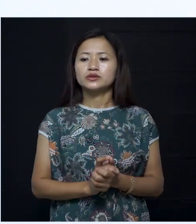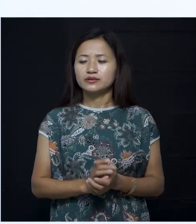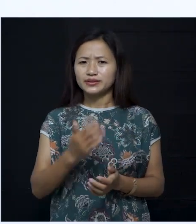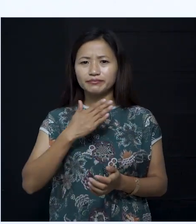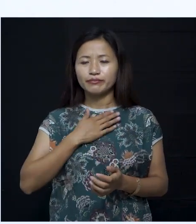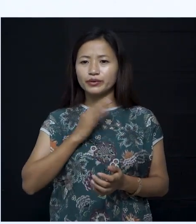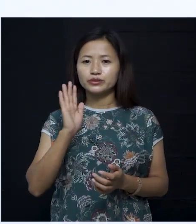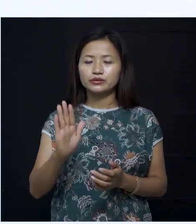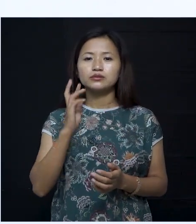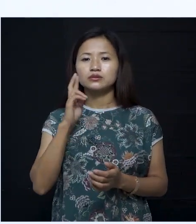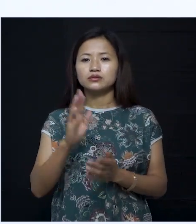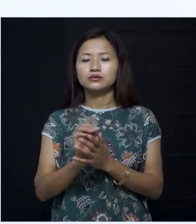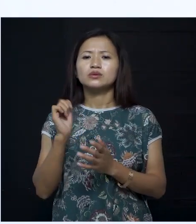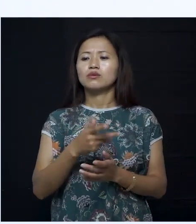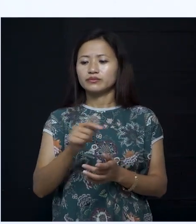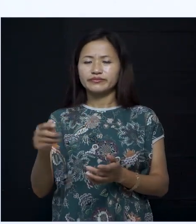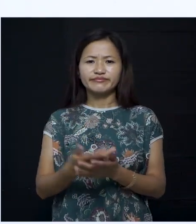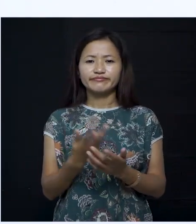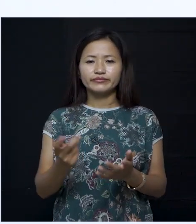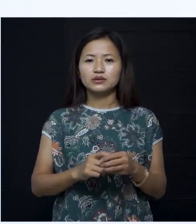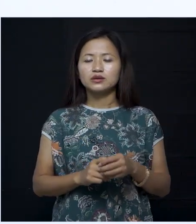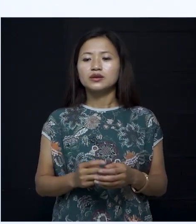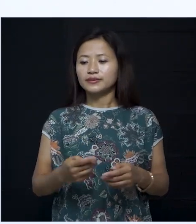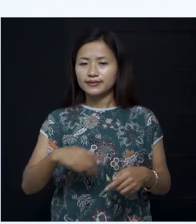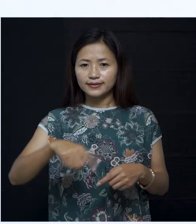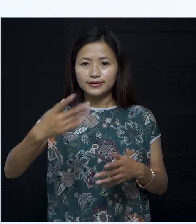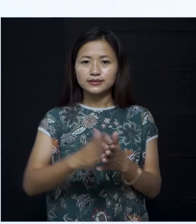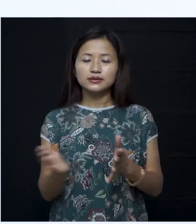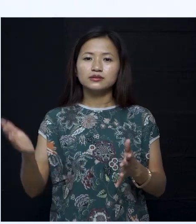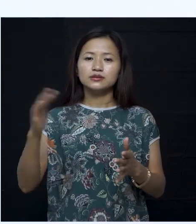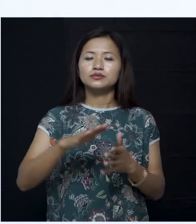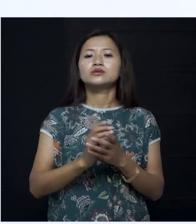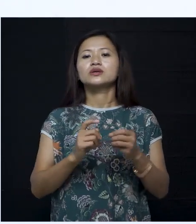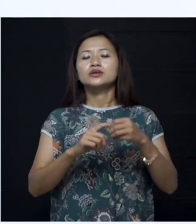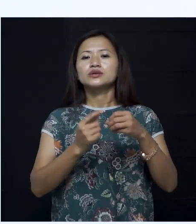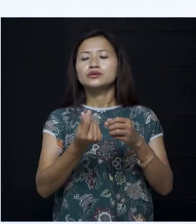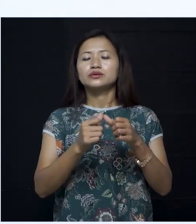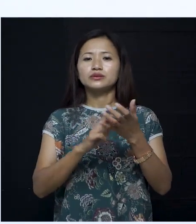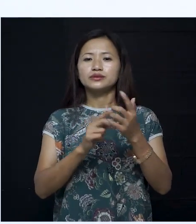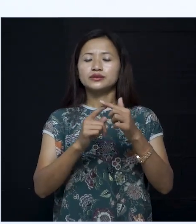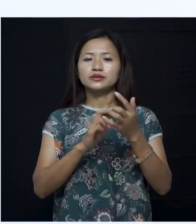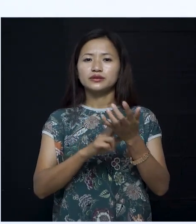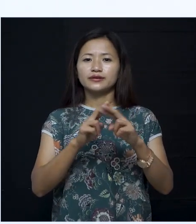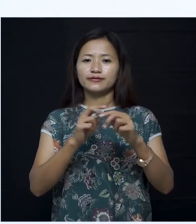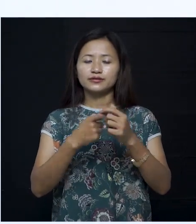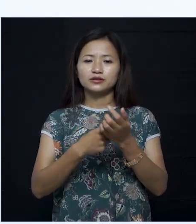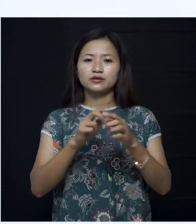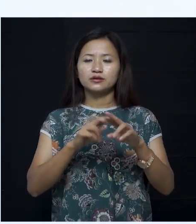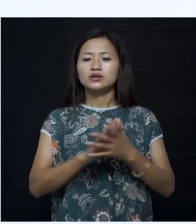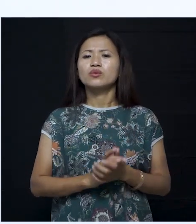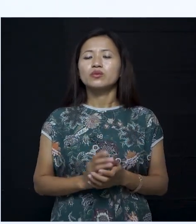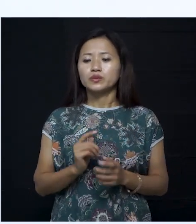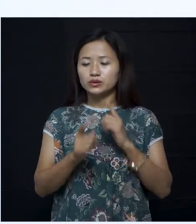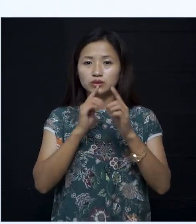yours, hers, and all again. And the next comes the quantifiers. Quantifiers, it's close to the word quantity, right? You know what